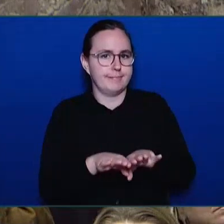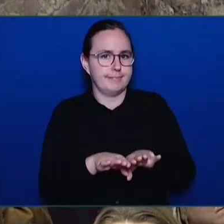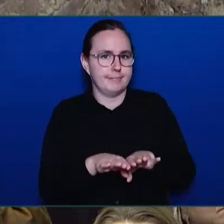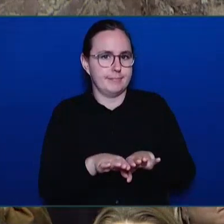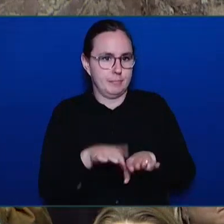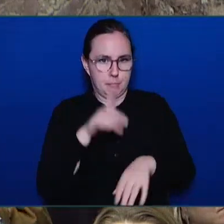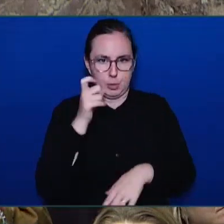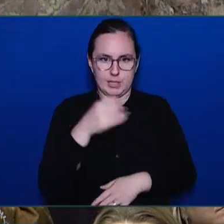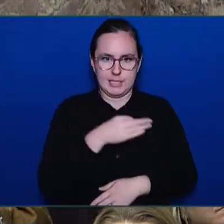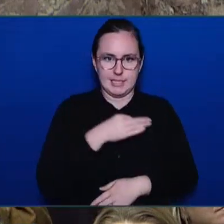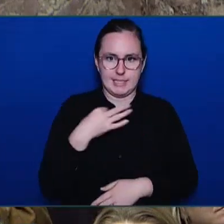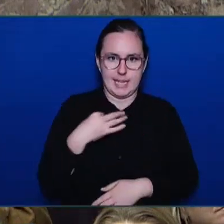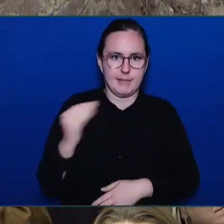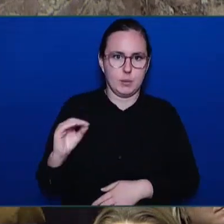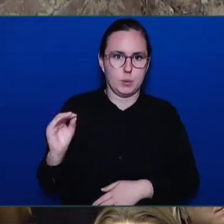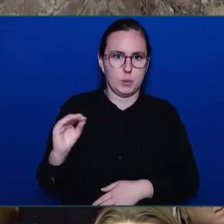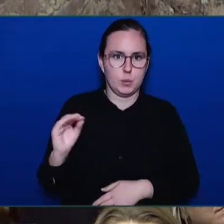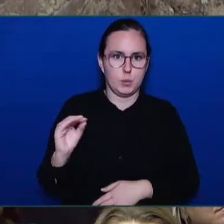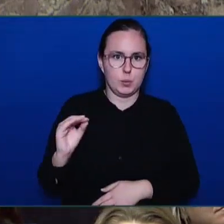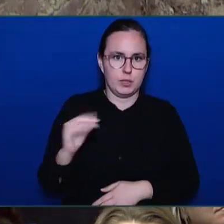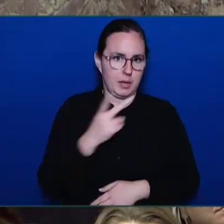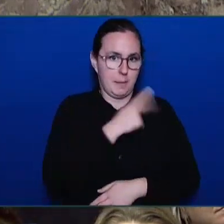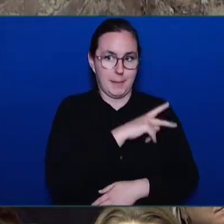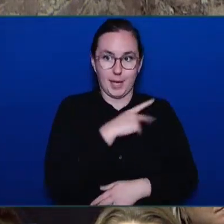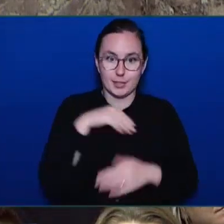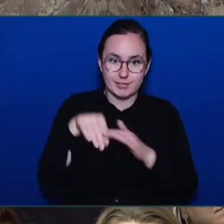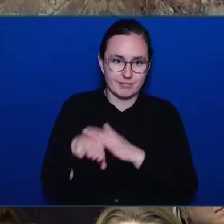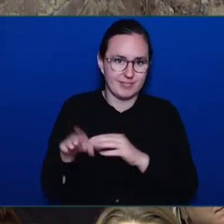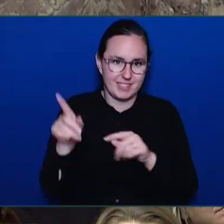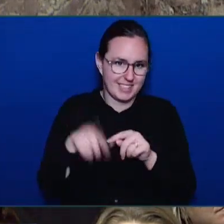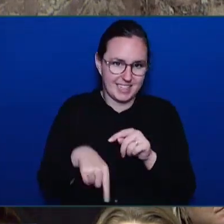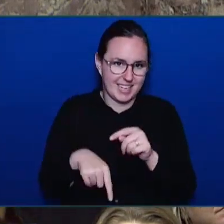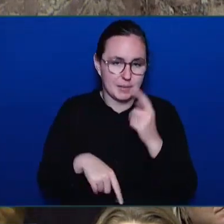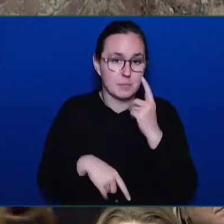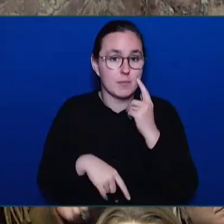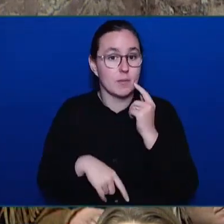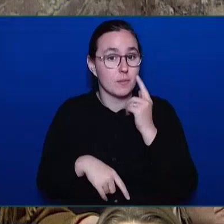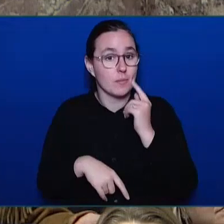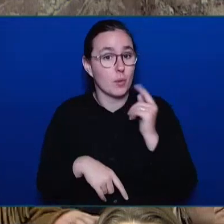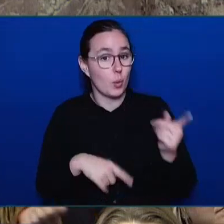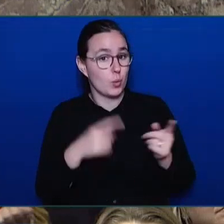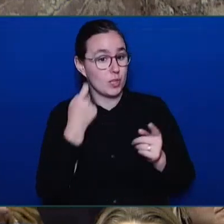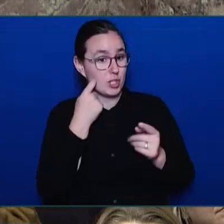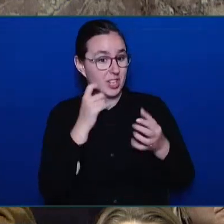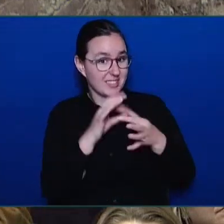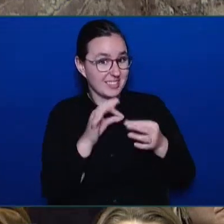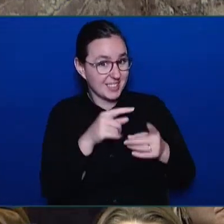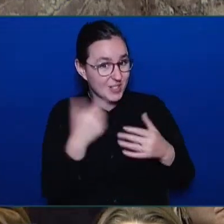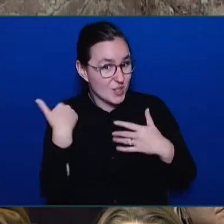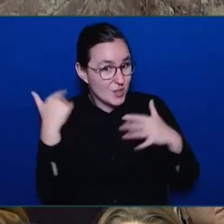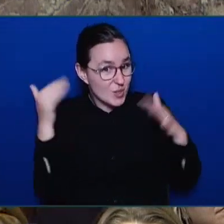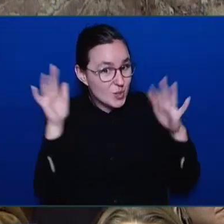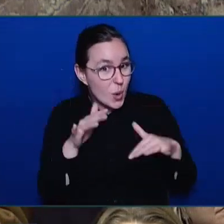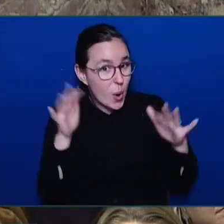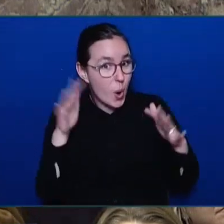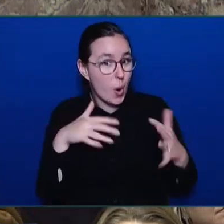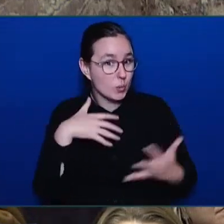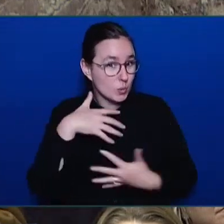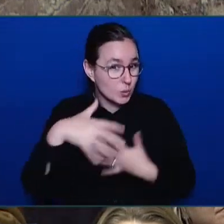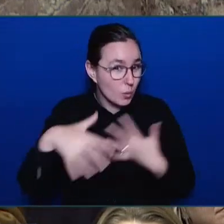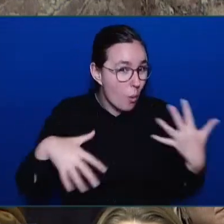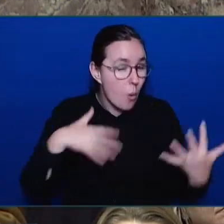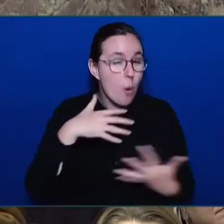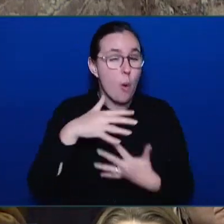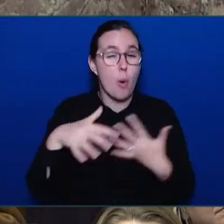affect people's ability to come in and support that. What's happened in Kamloops, what's happened everywhere during this pandemic,